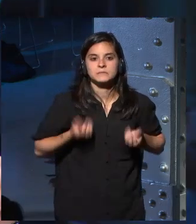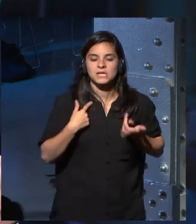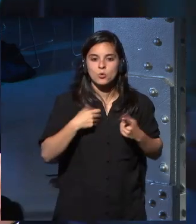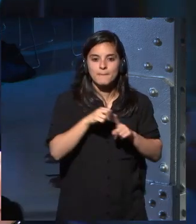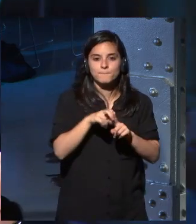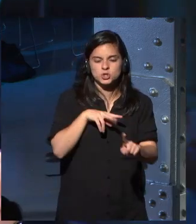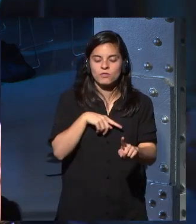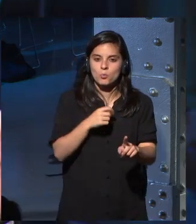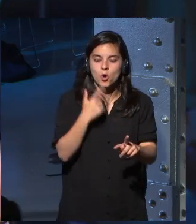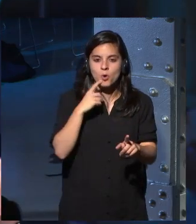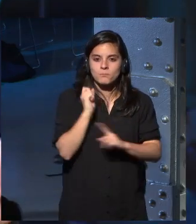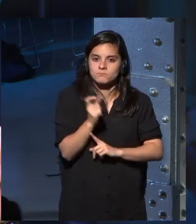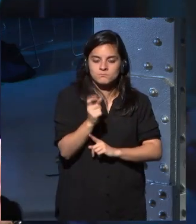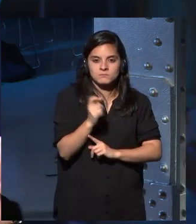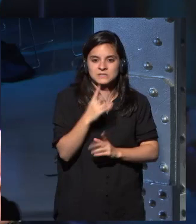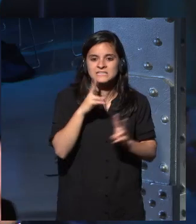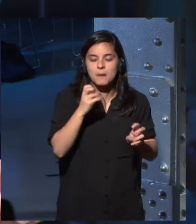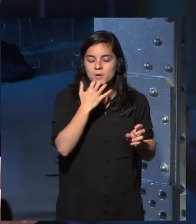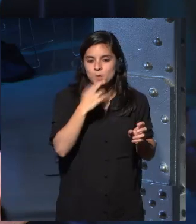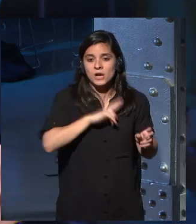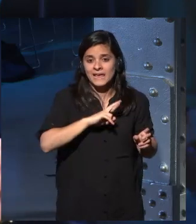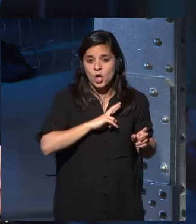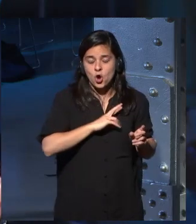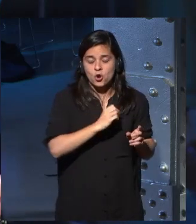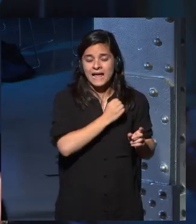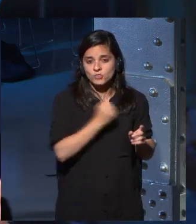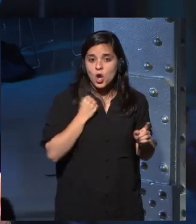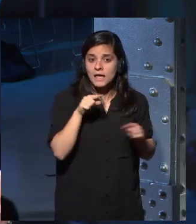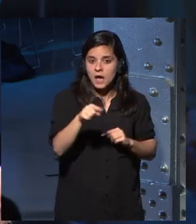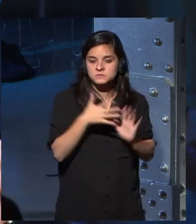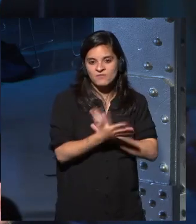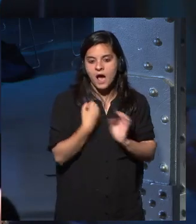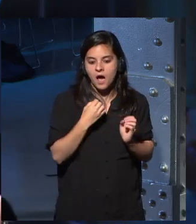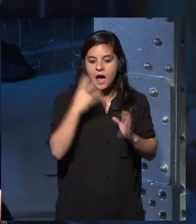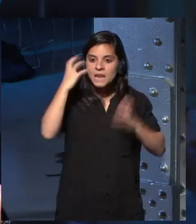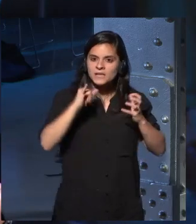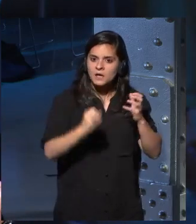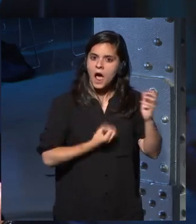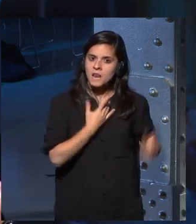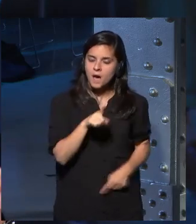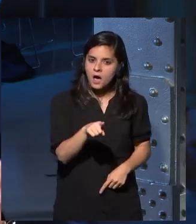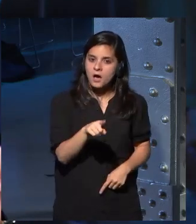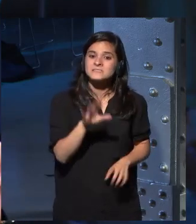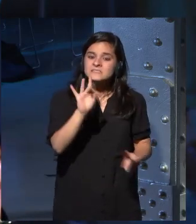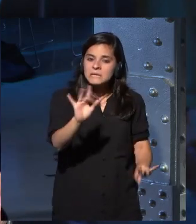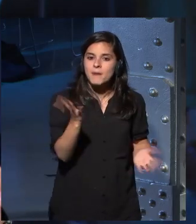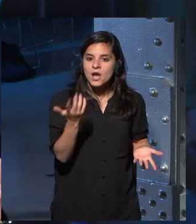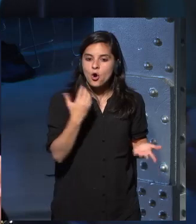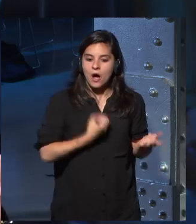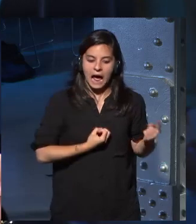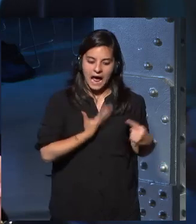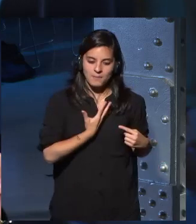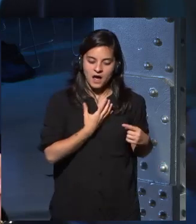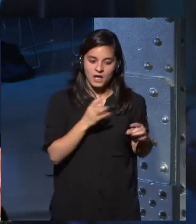Catholic theology, that animals have souls, though not immortal souls. What